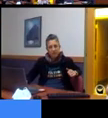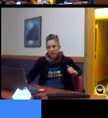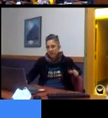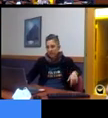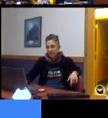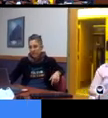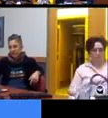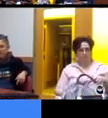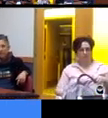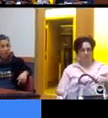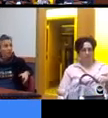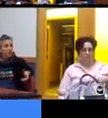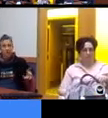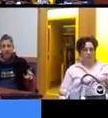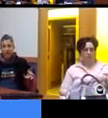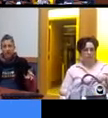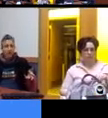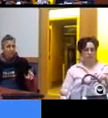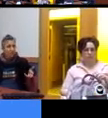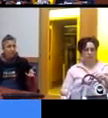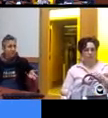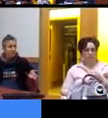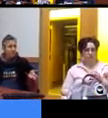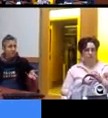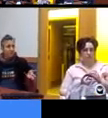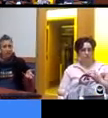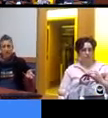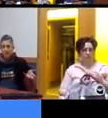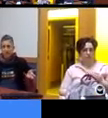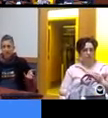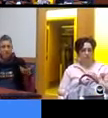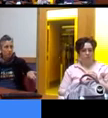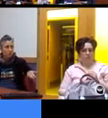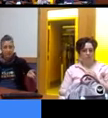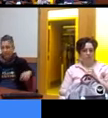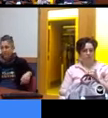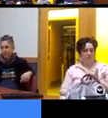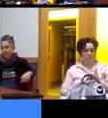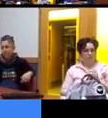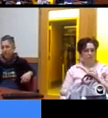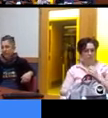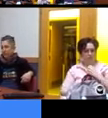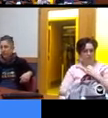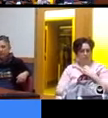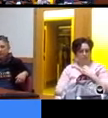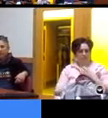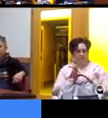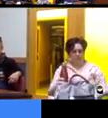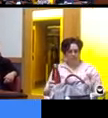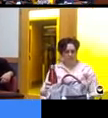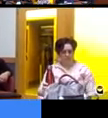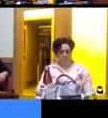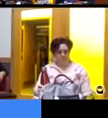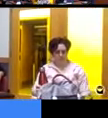the space, validate and acknowledge that they have, thank them for their trust and just hold that space for them and then provide them with empathy.